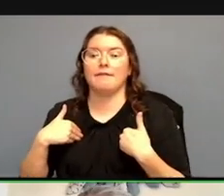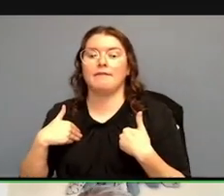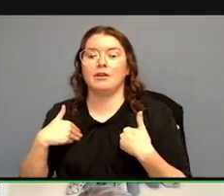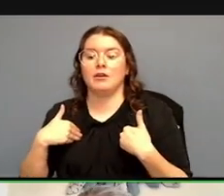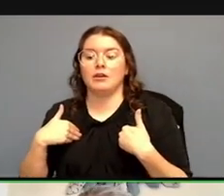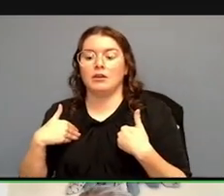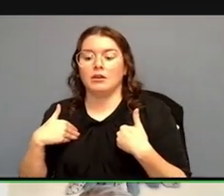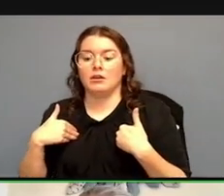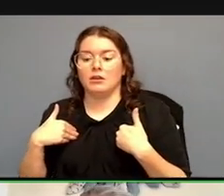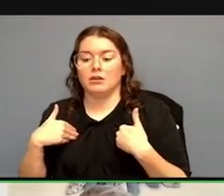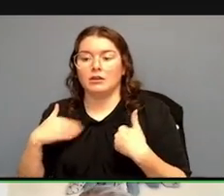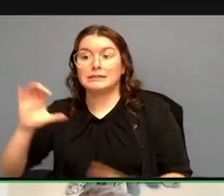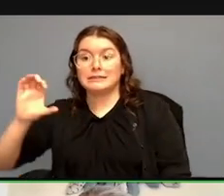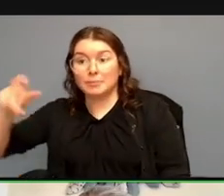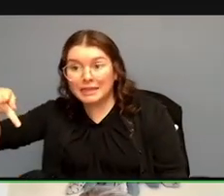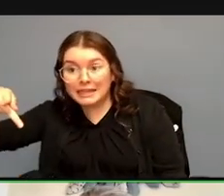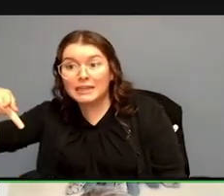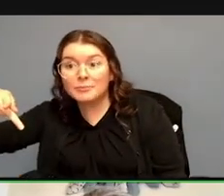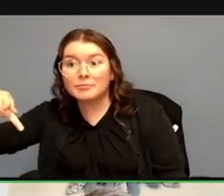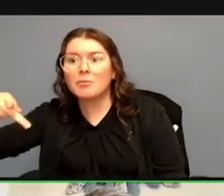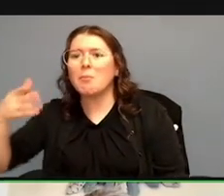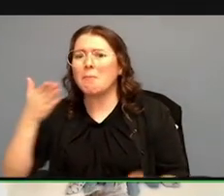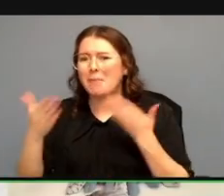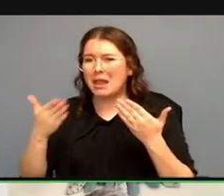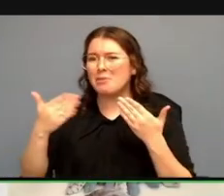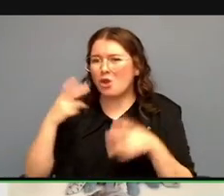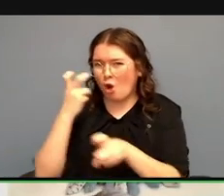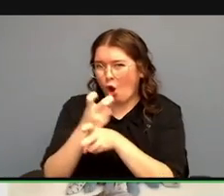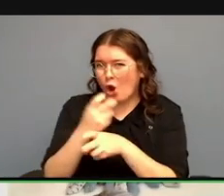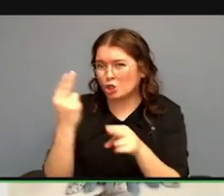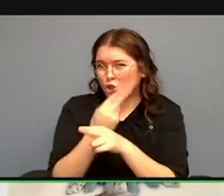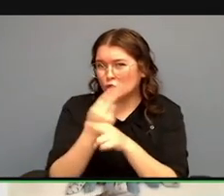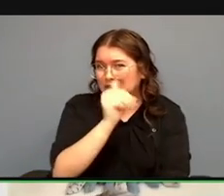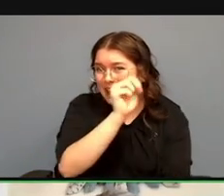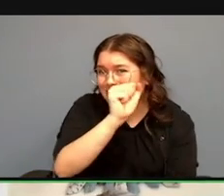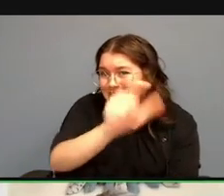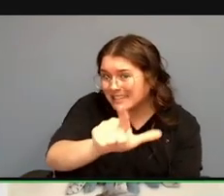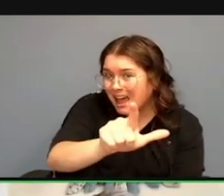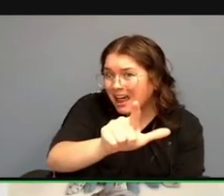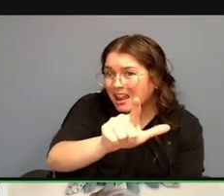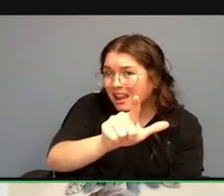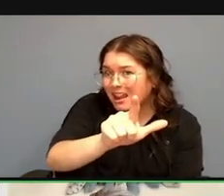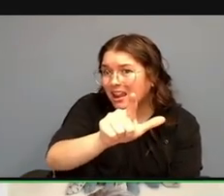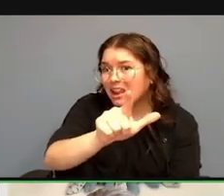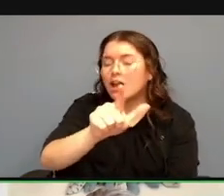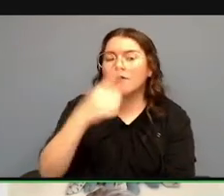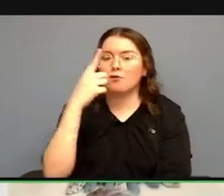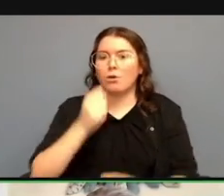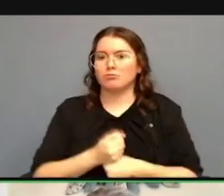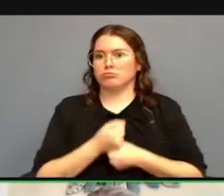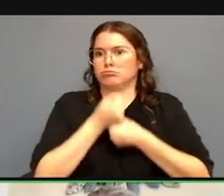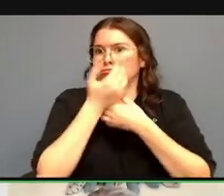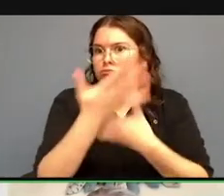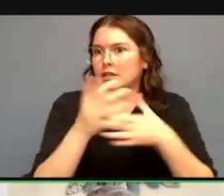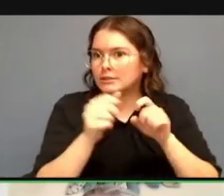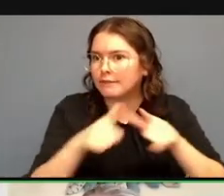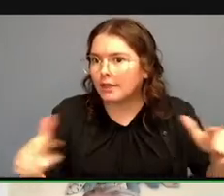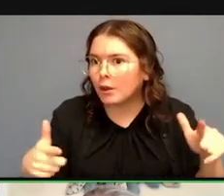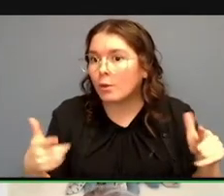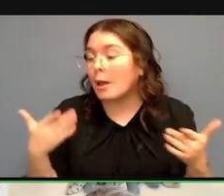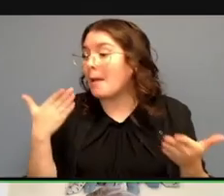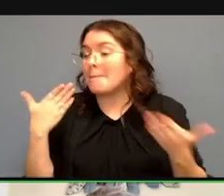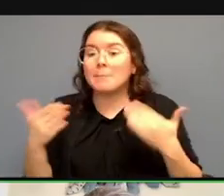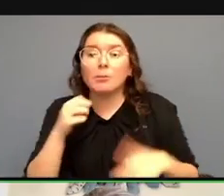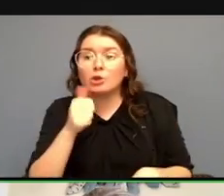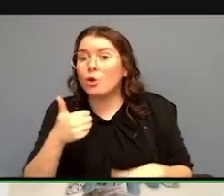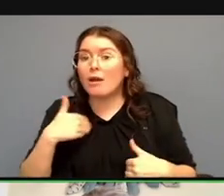have difficulty using American Sign Language in their expressive language because maybe they don't have the